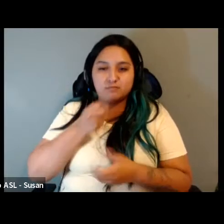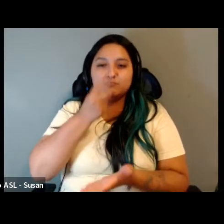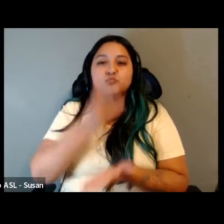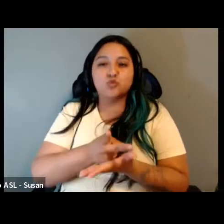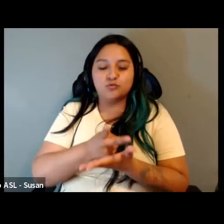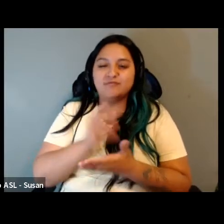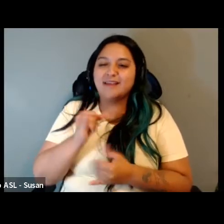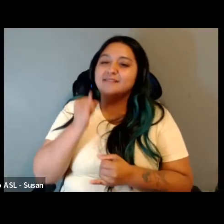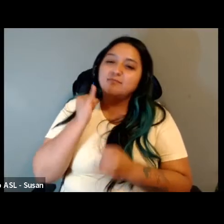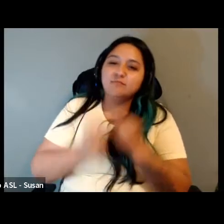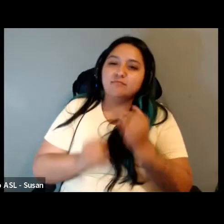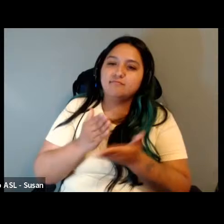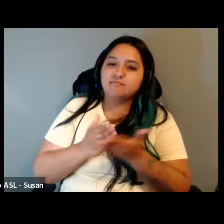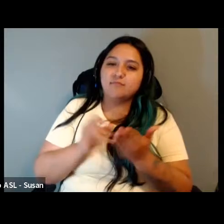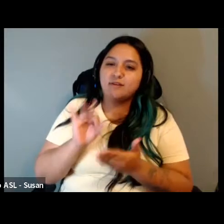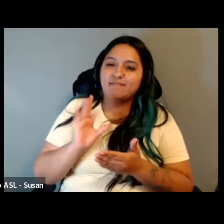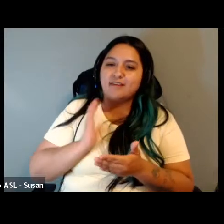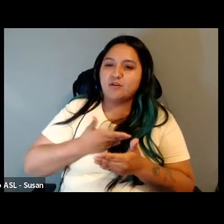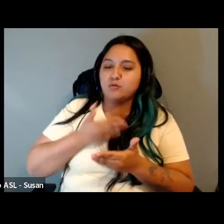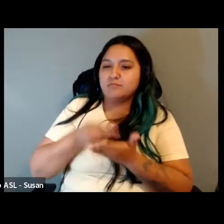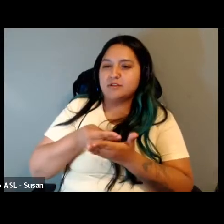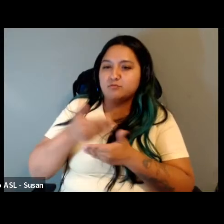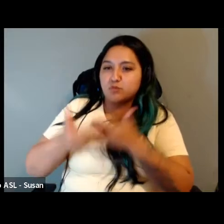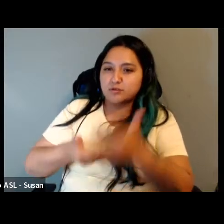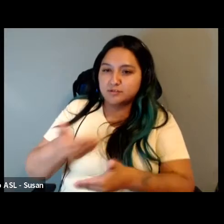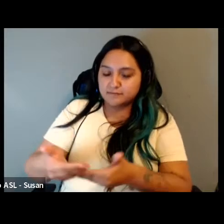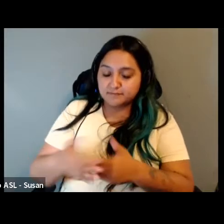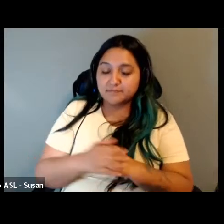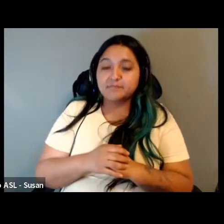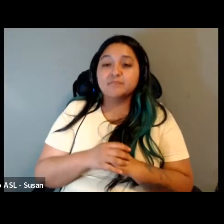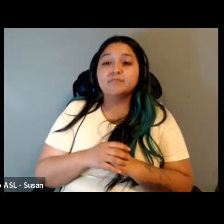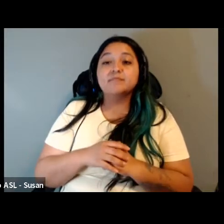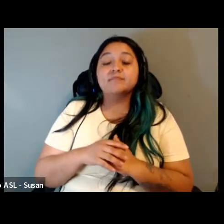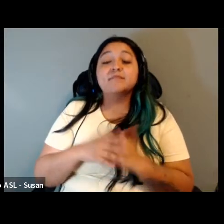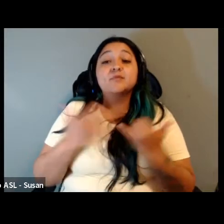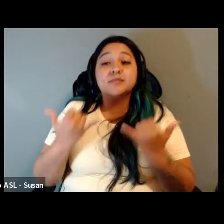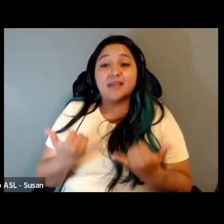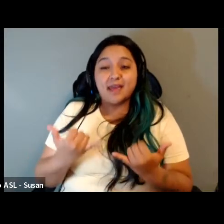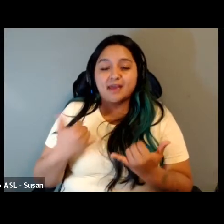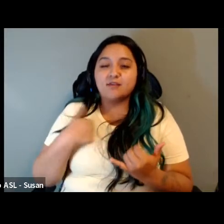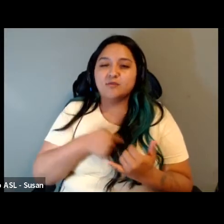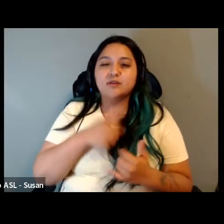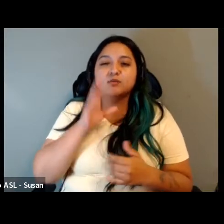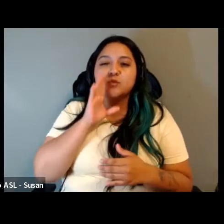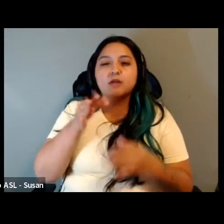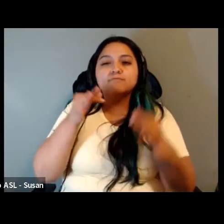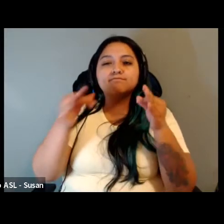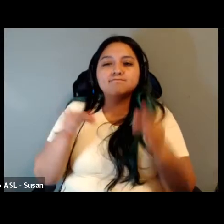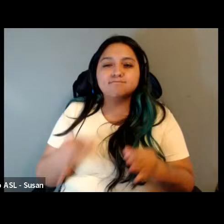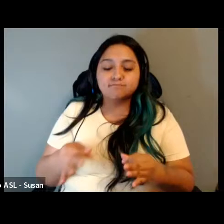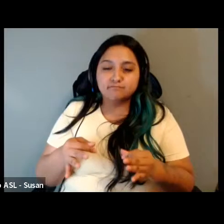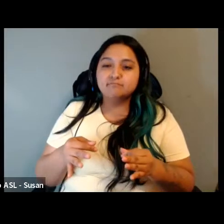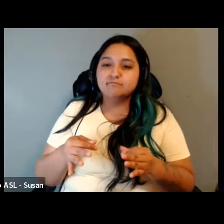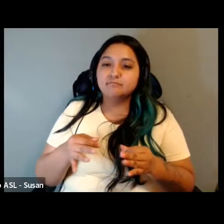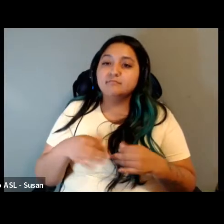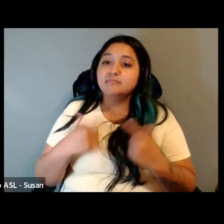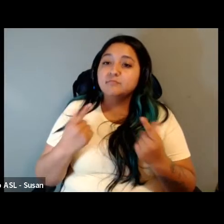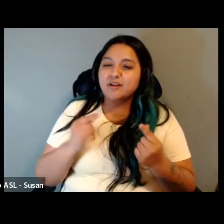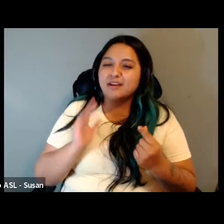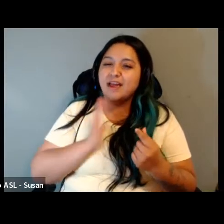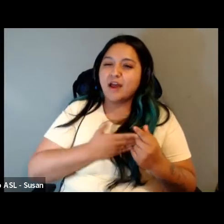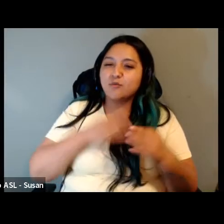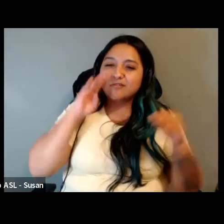the annual county budget process. So today, we wanted to share with you how our priorities, many of whom